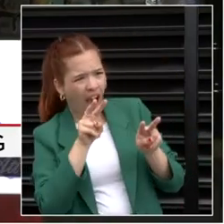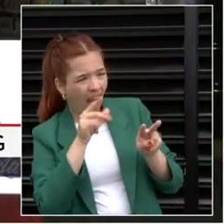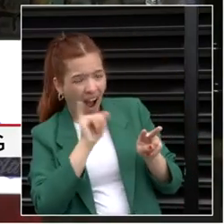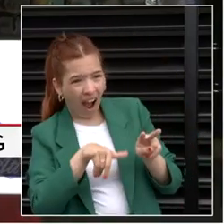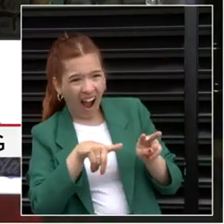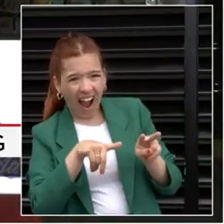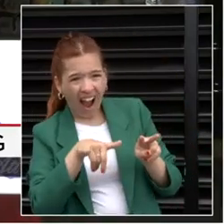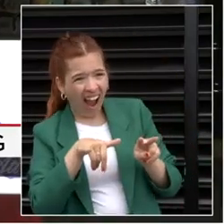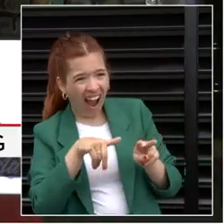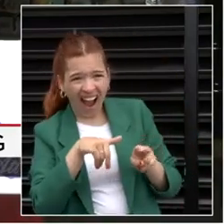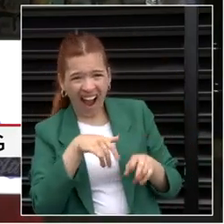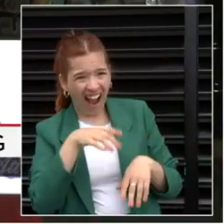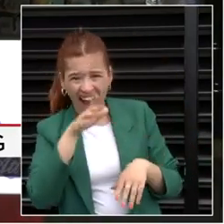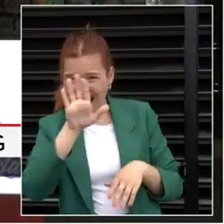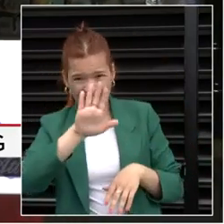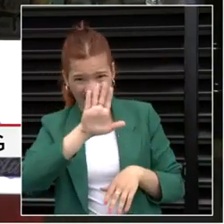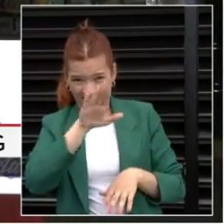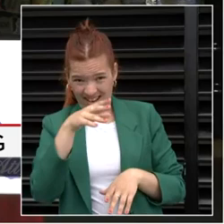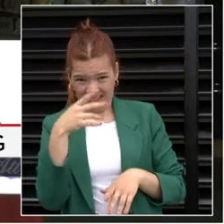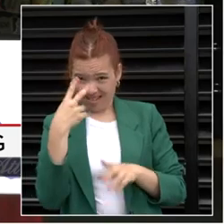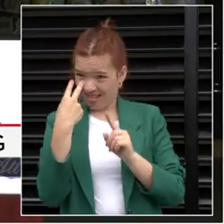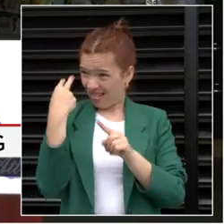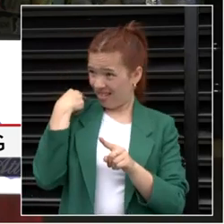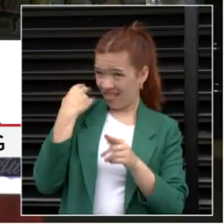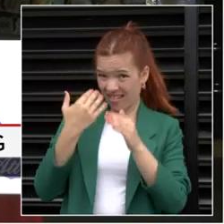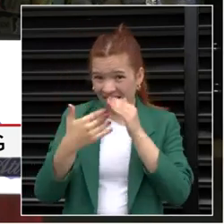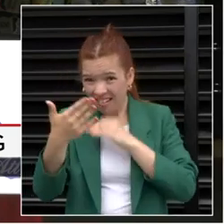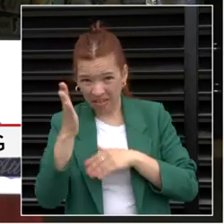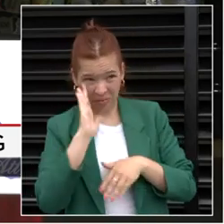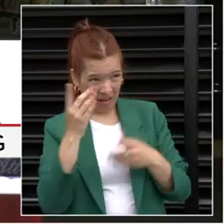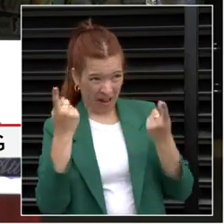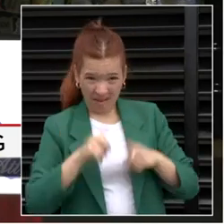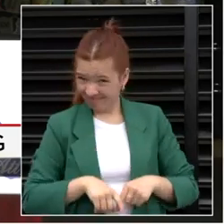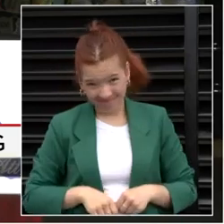the opportunity simply fell into my lap.